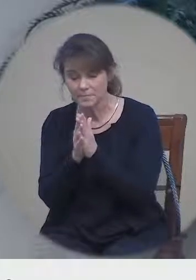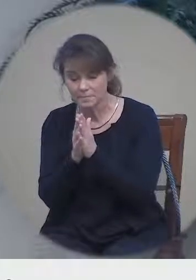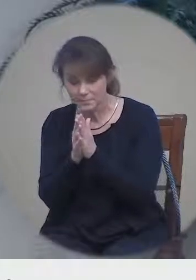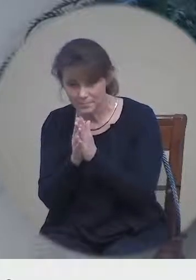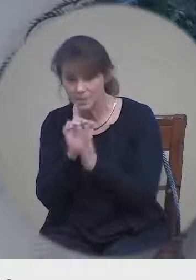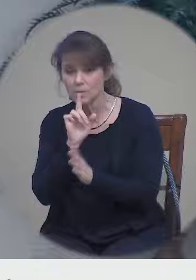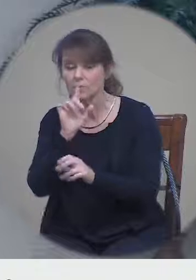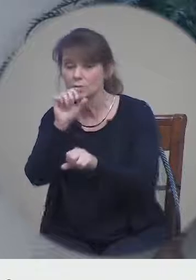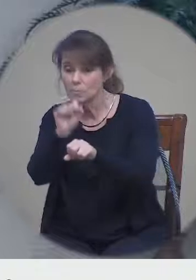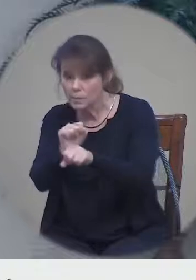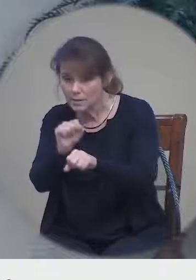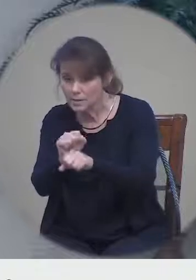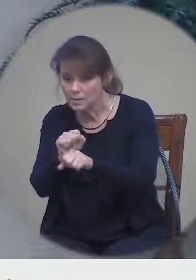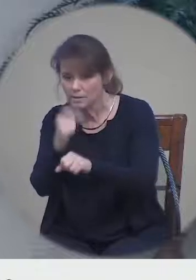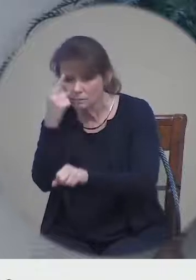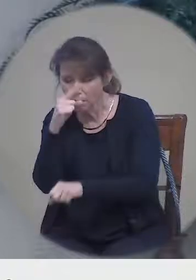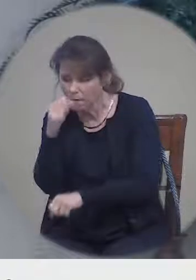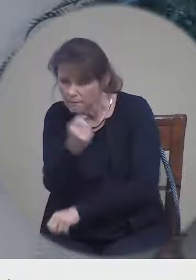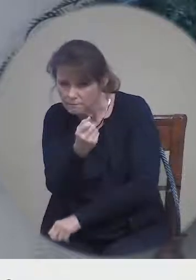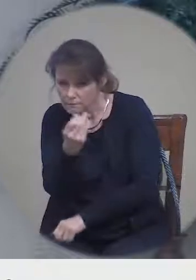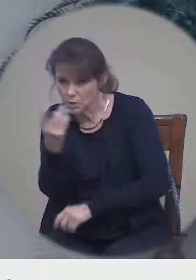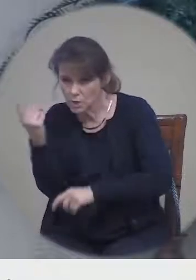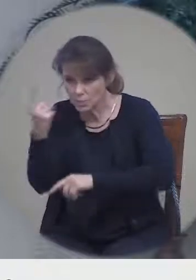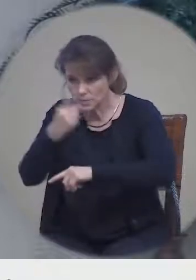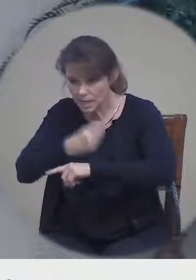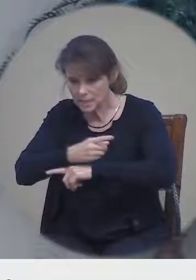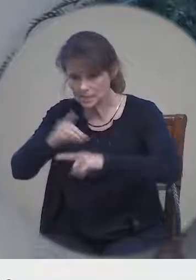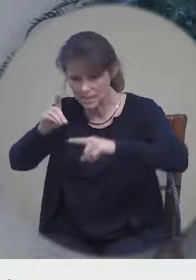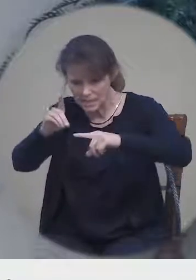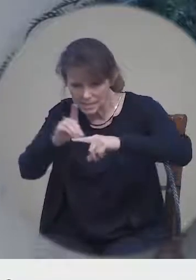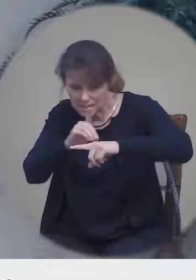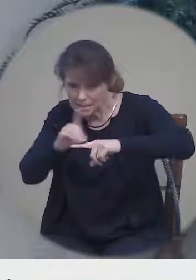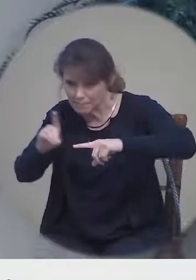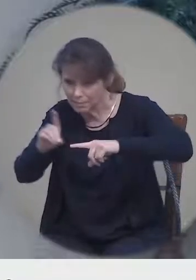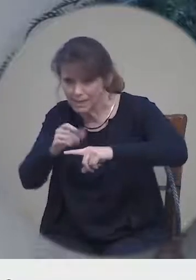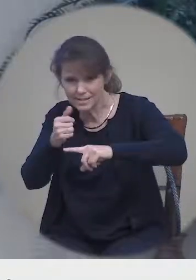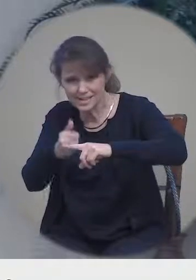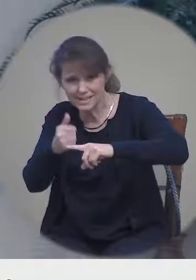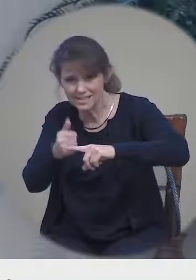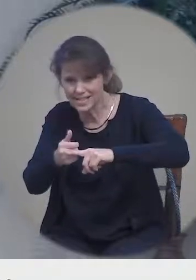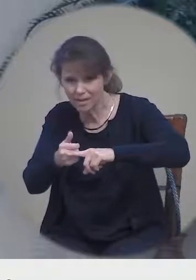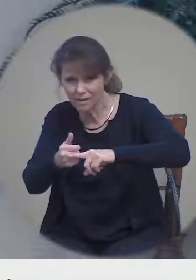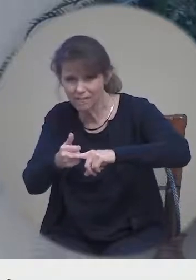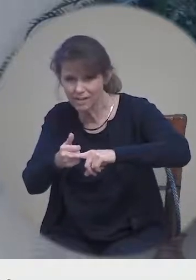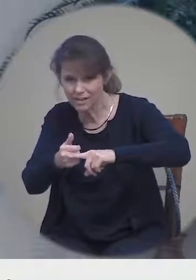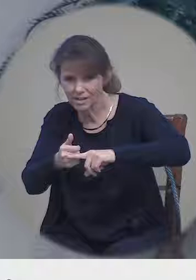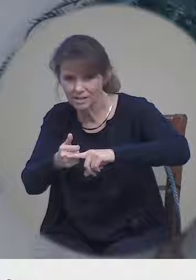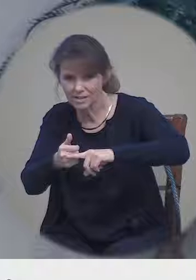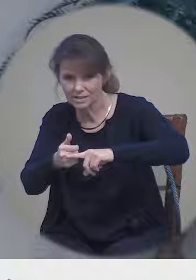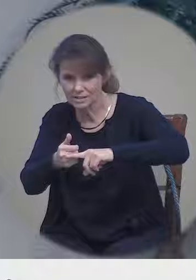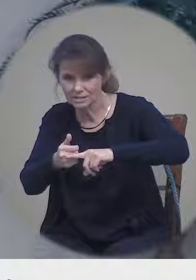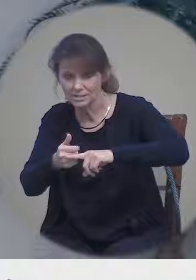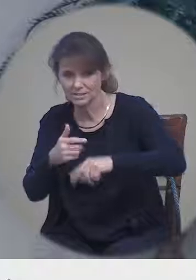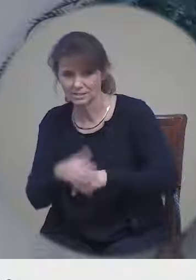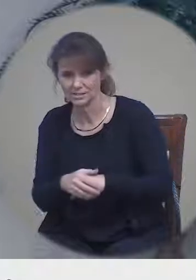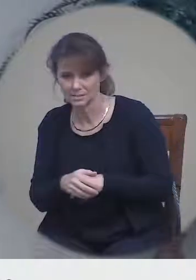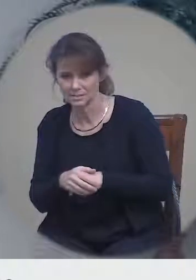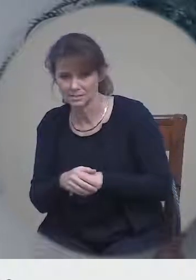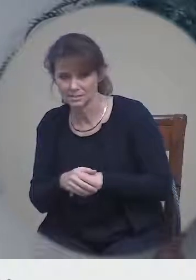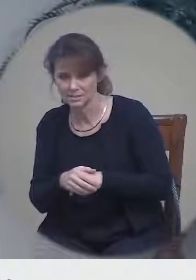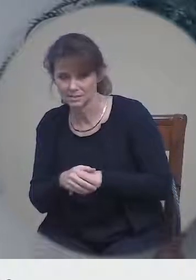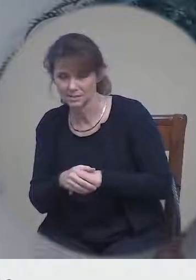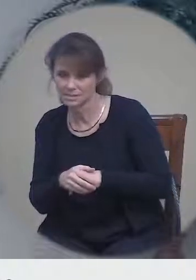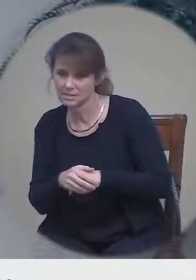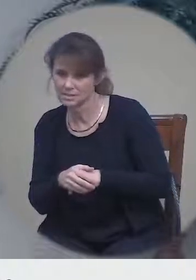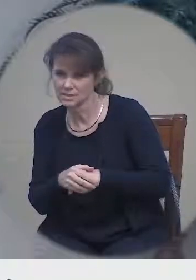Indeed, for a few days chastened us as seemed best to them, but he for our